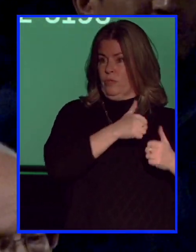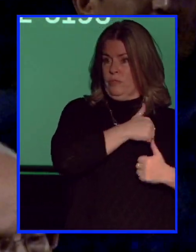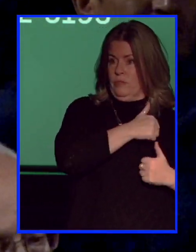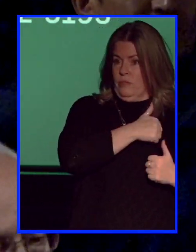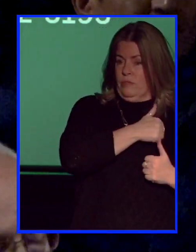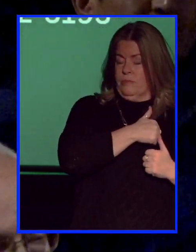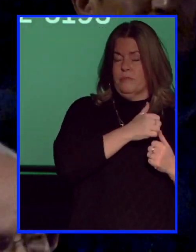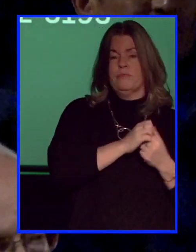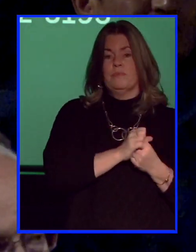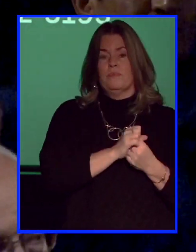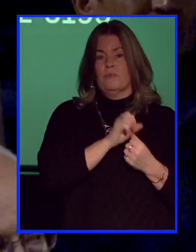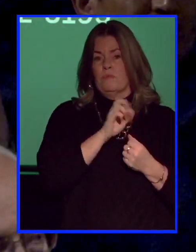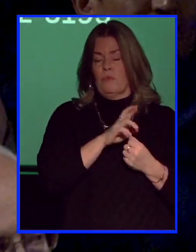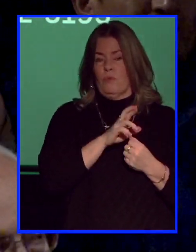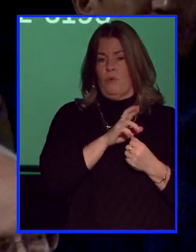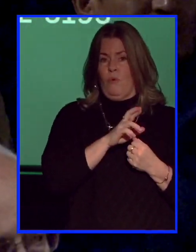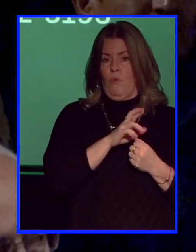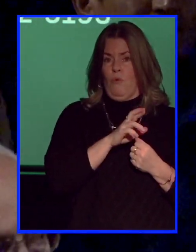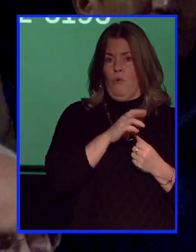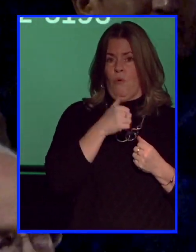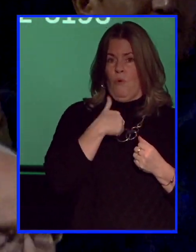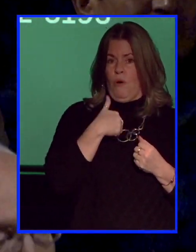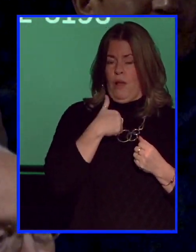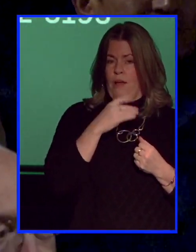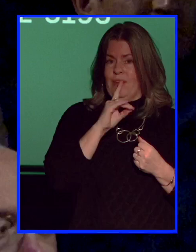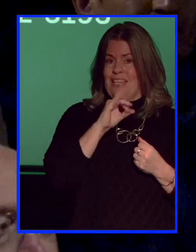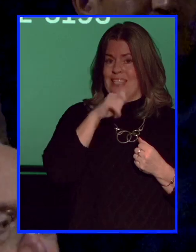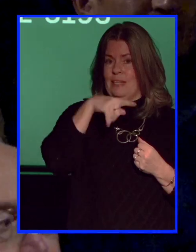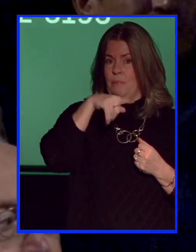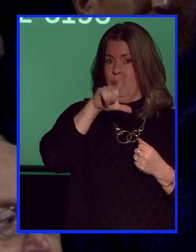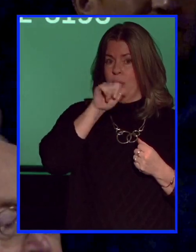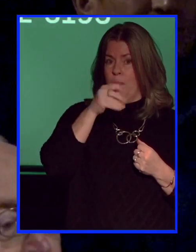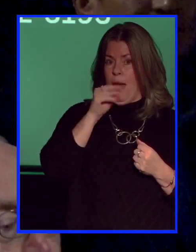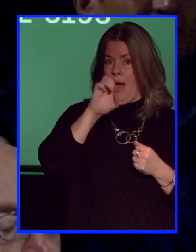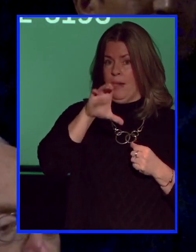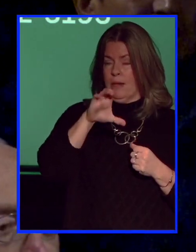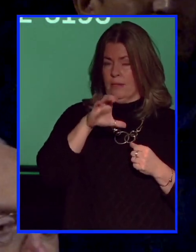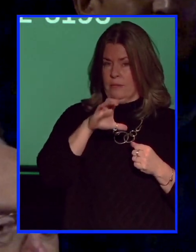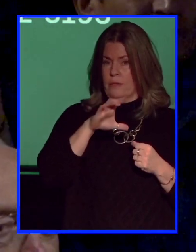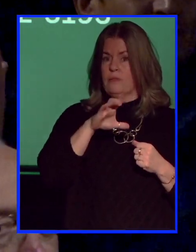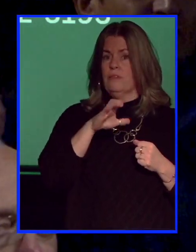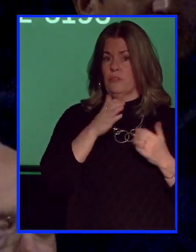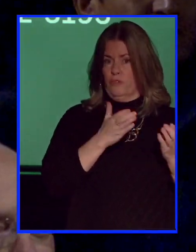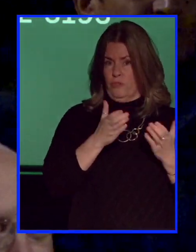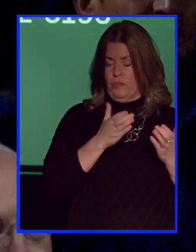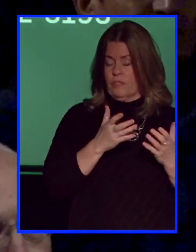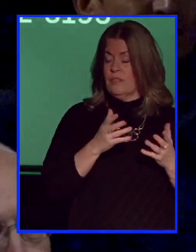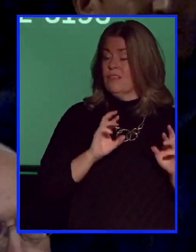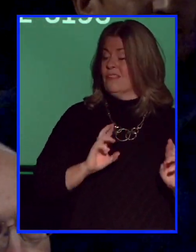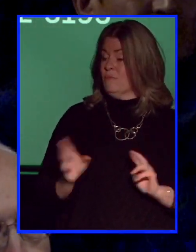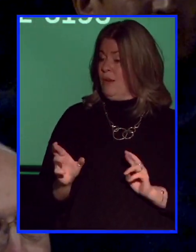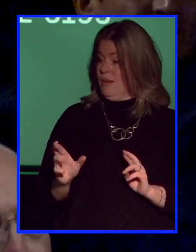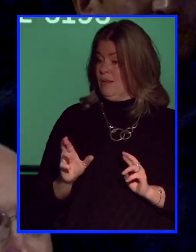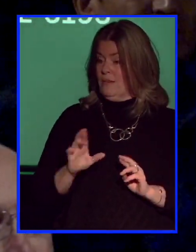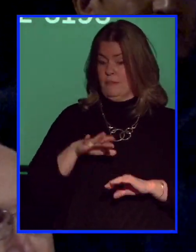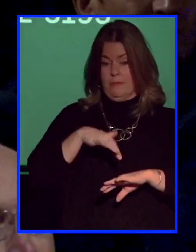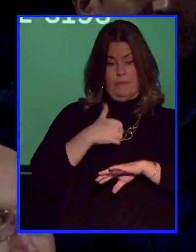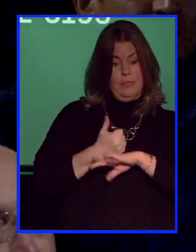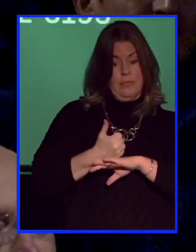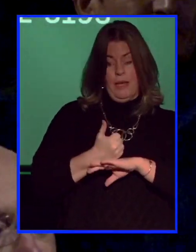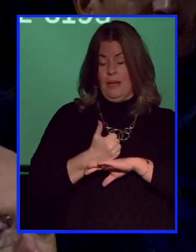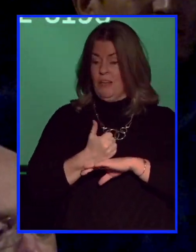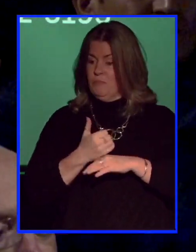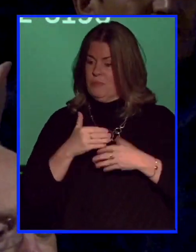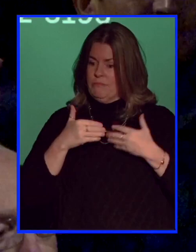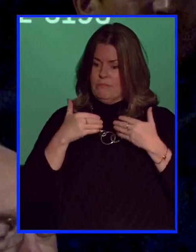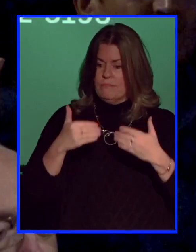service. And many of their ability to set down their roots and get their work